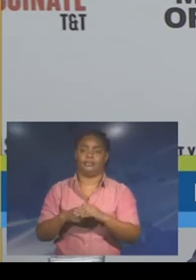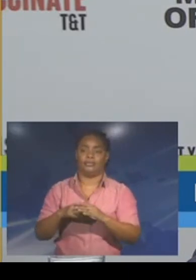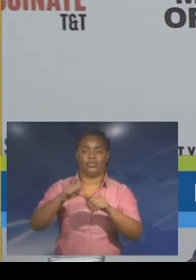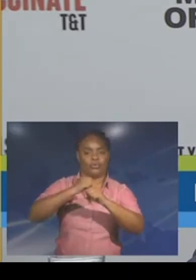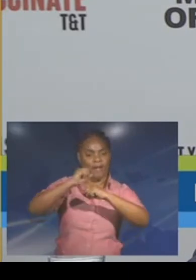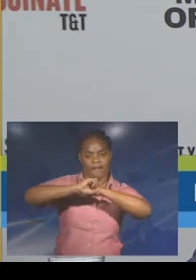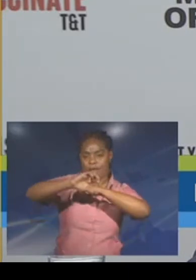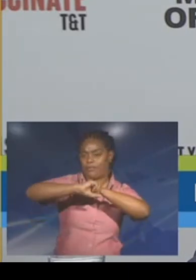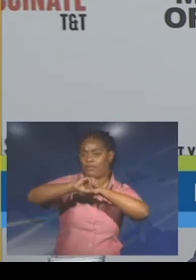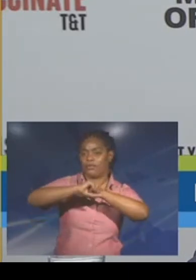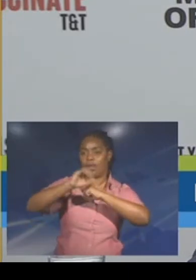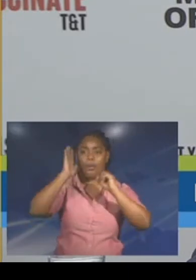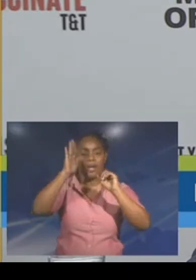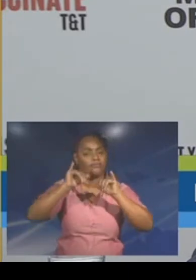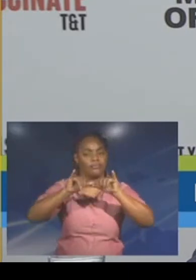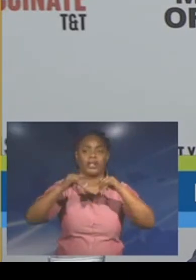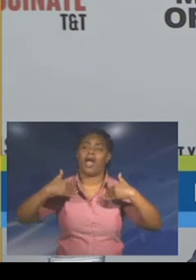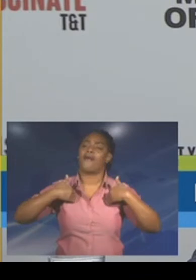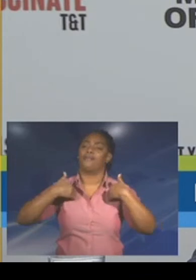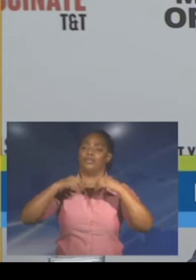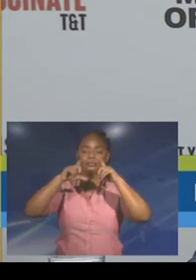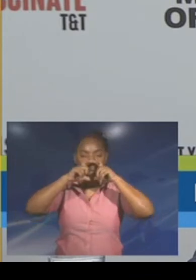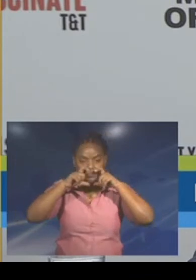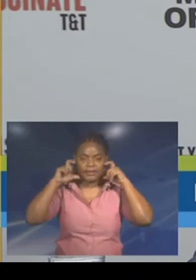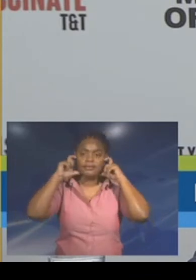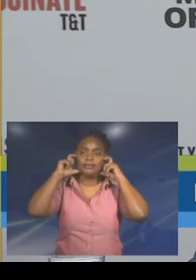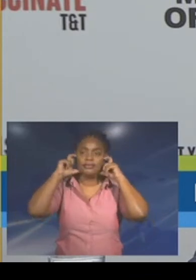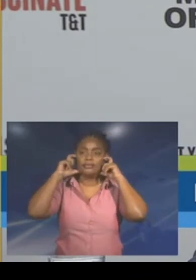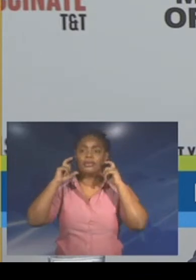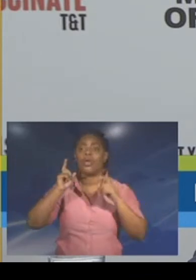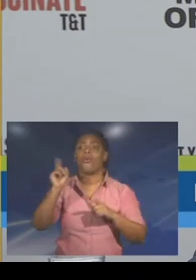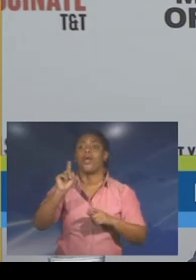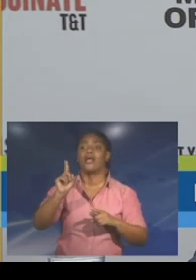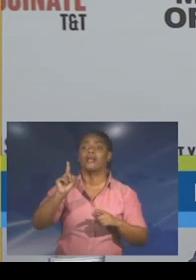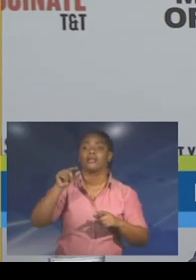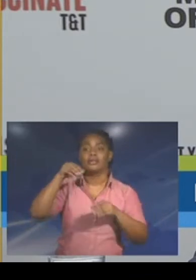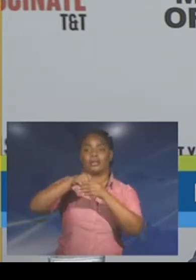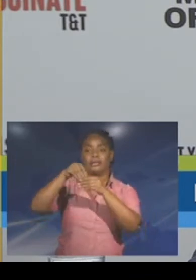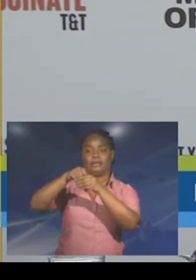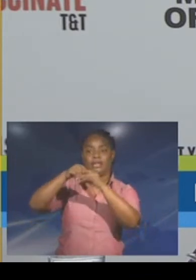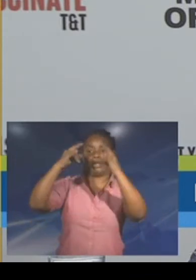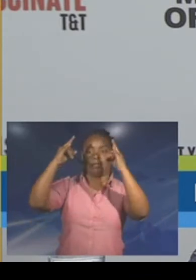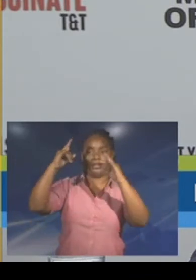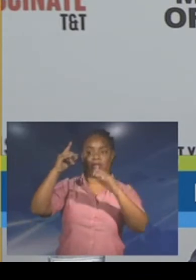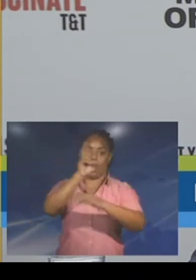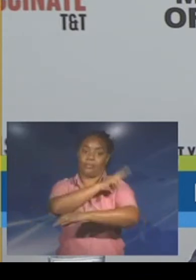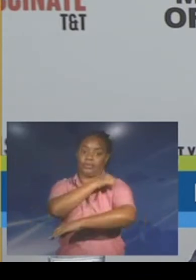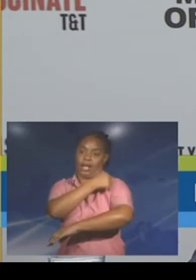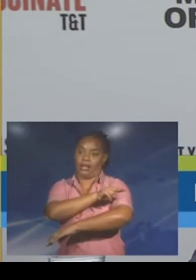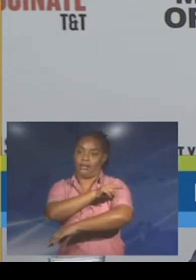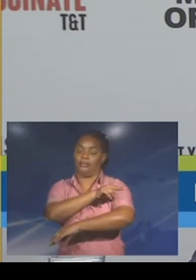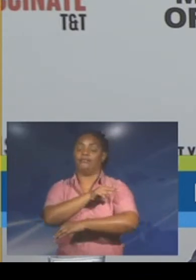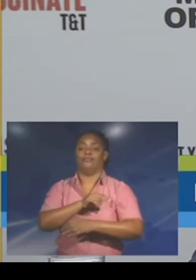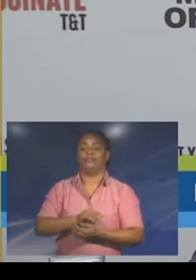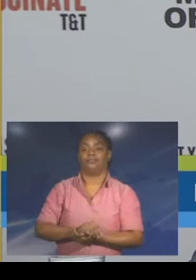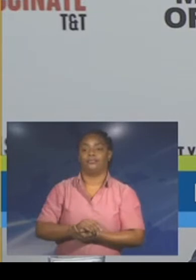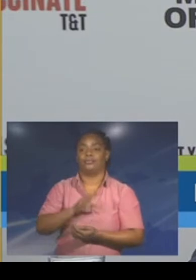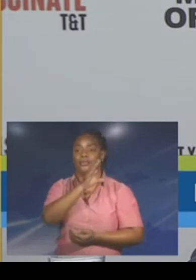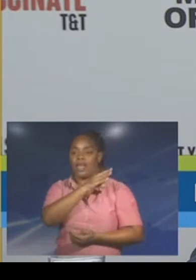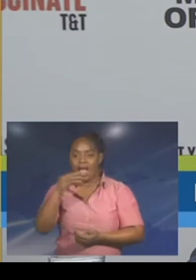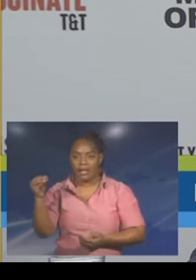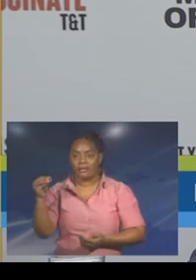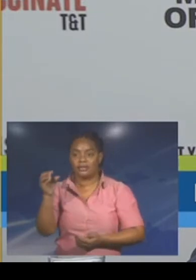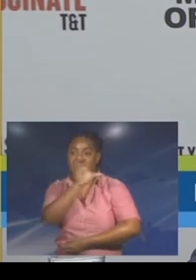a mandatory feature at healthcare facilities. So let me make that point. So you go into a hospital, a